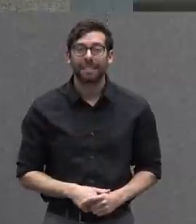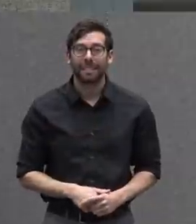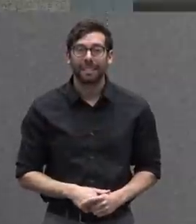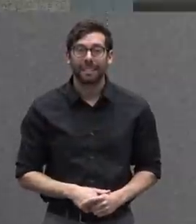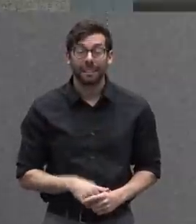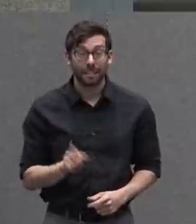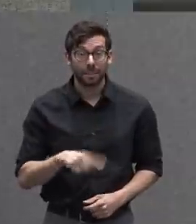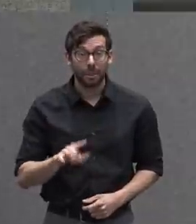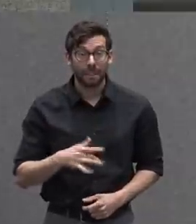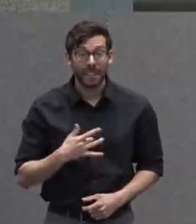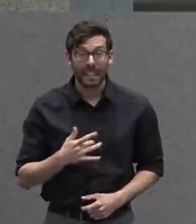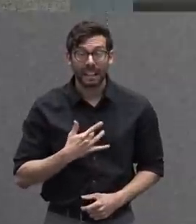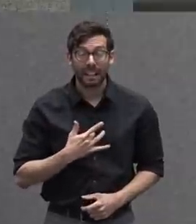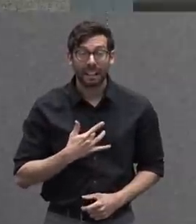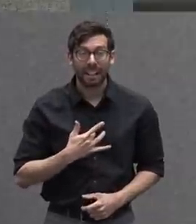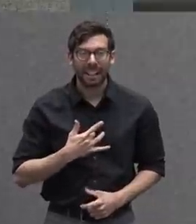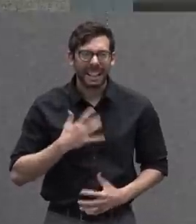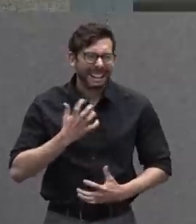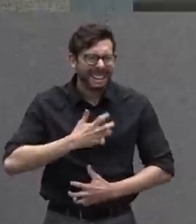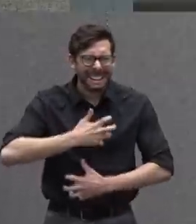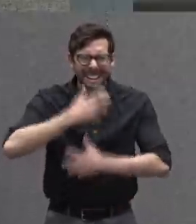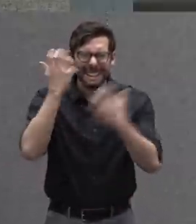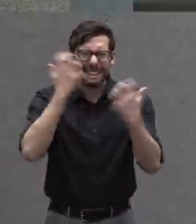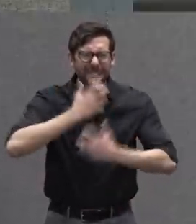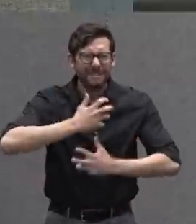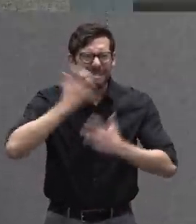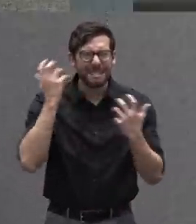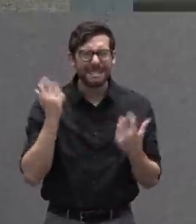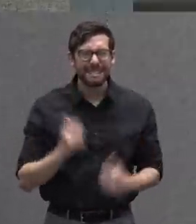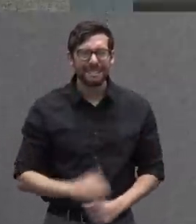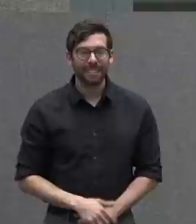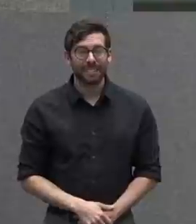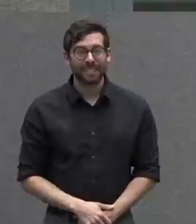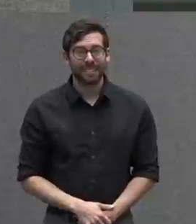Did it make you feel angry?